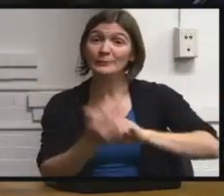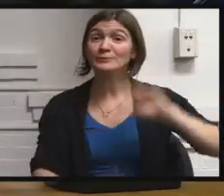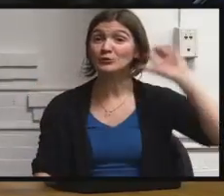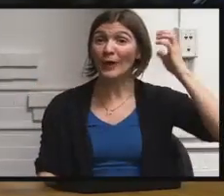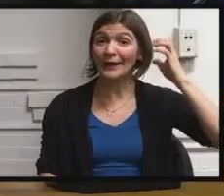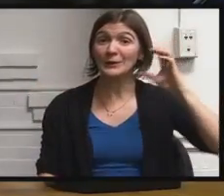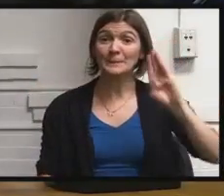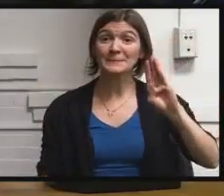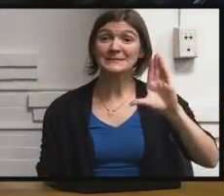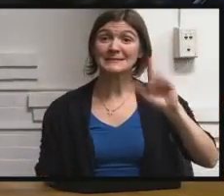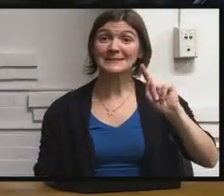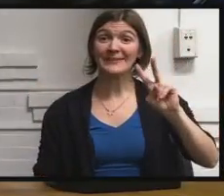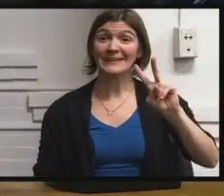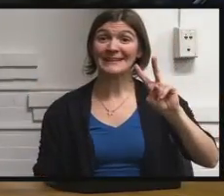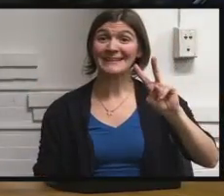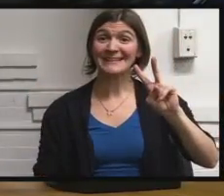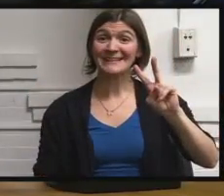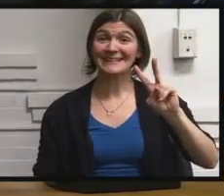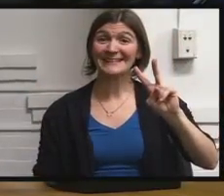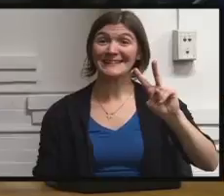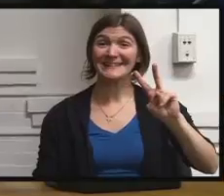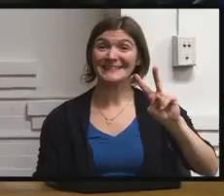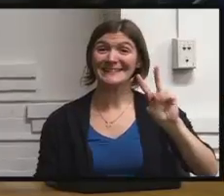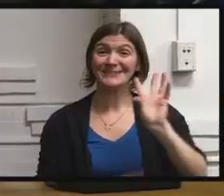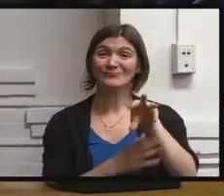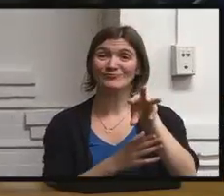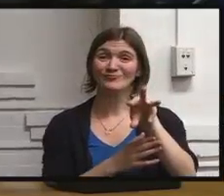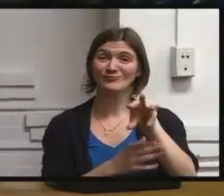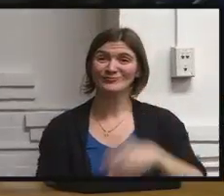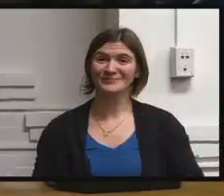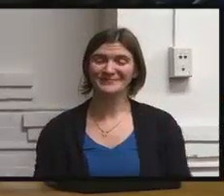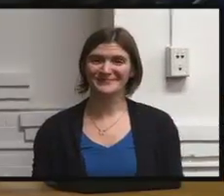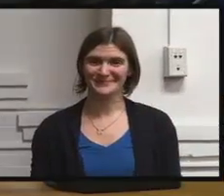and BCTV technicians.